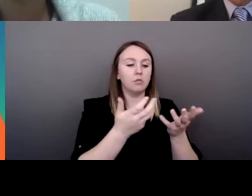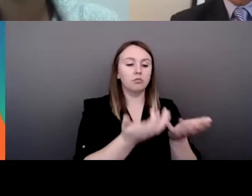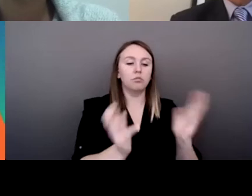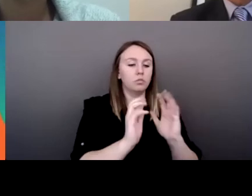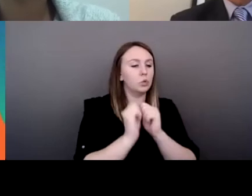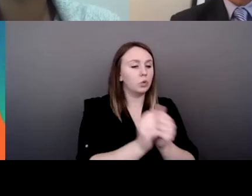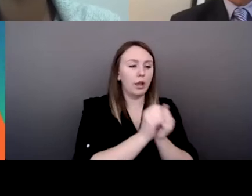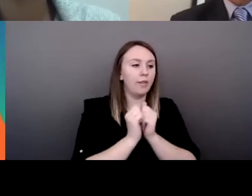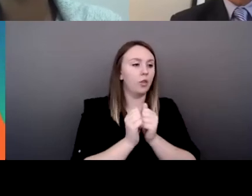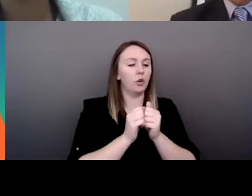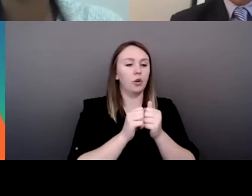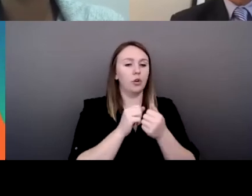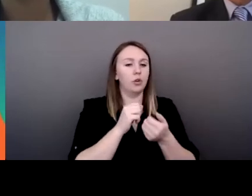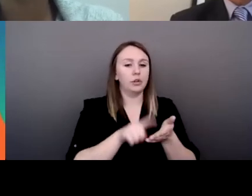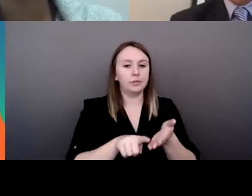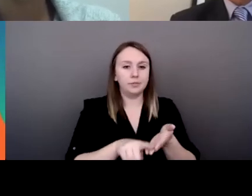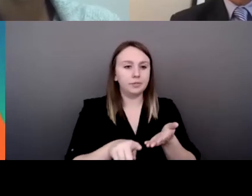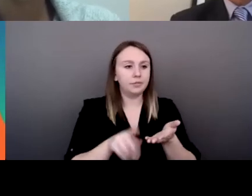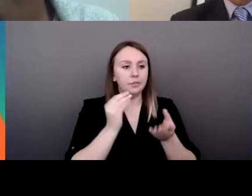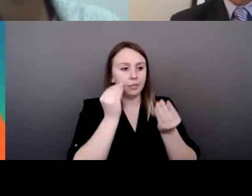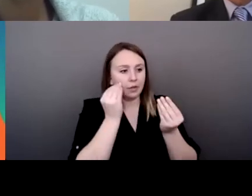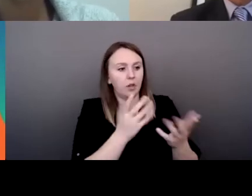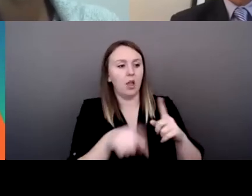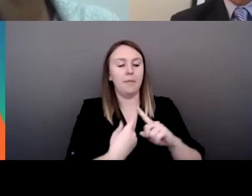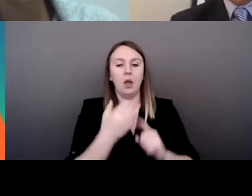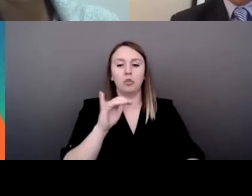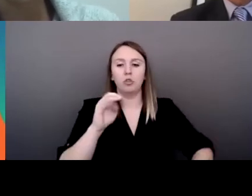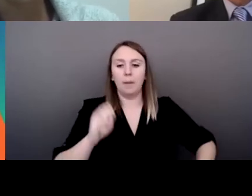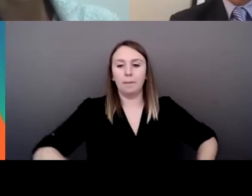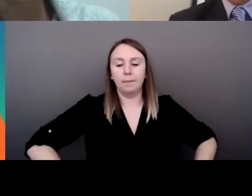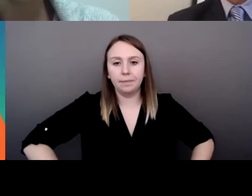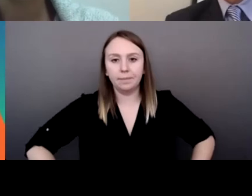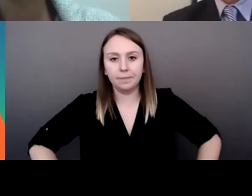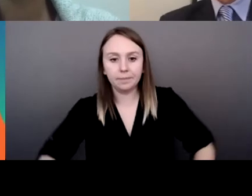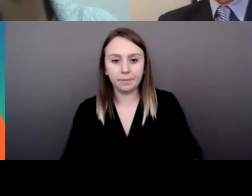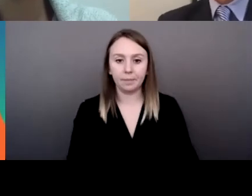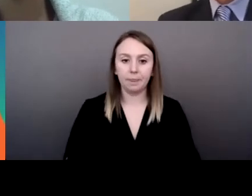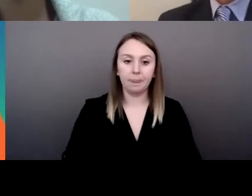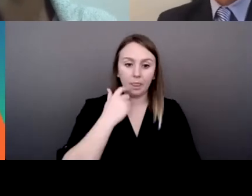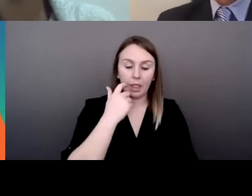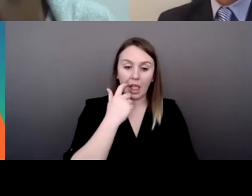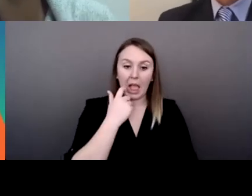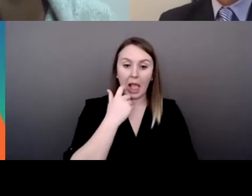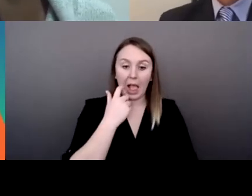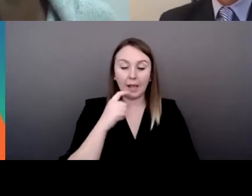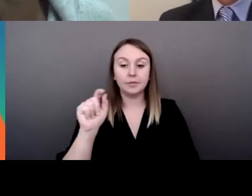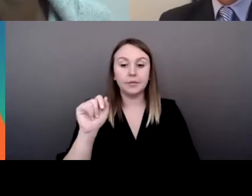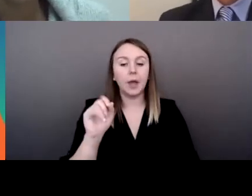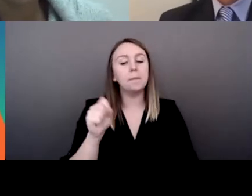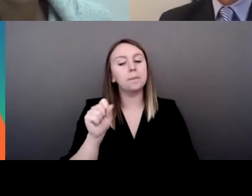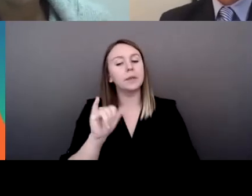you know, investigating and informing about crime. Yeah. That's always the other tricky piece too. How do